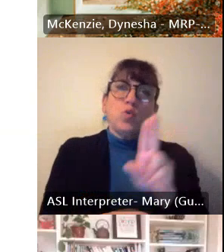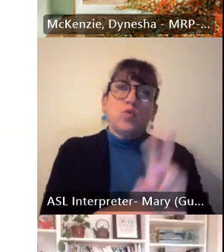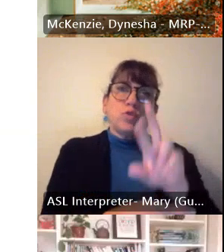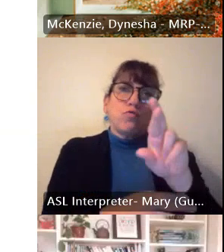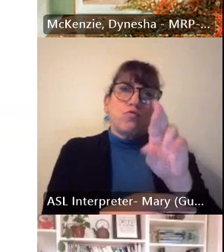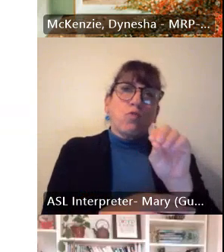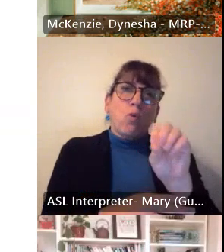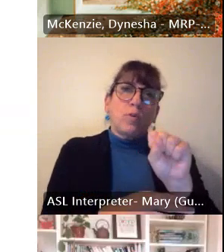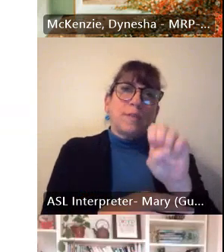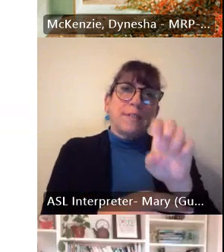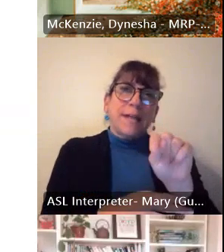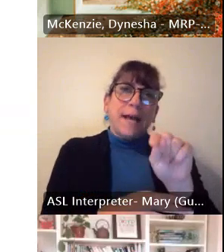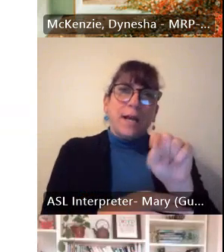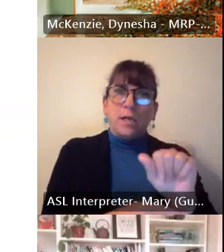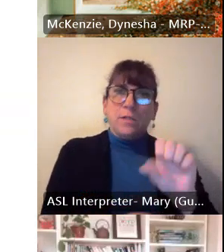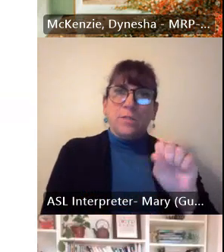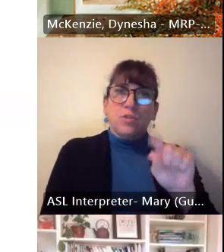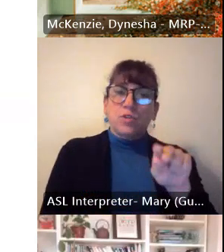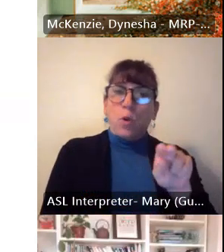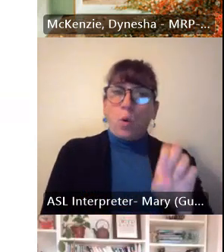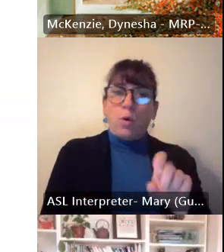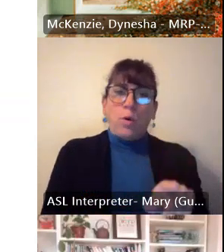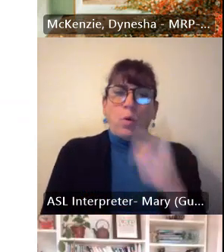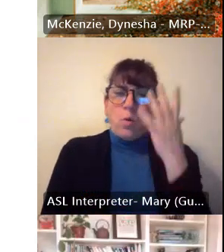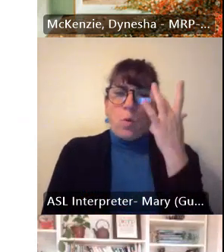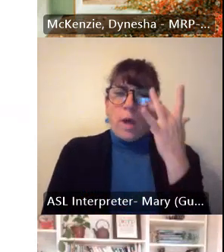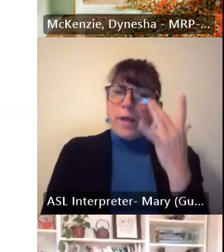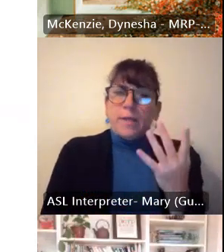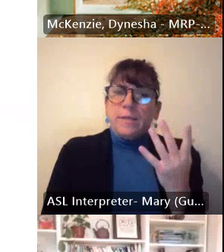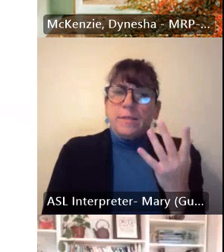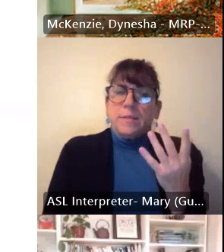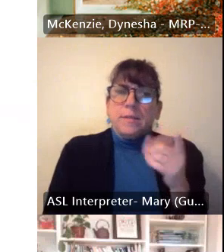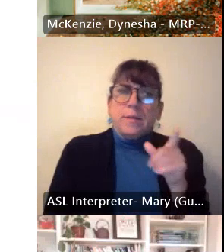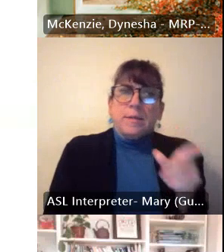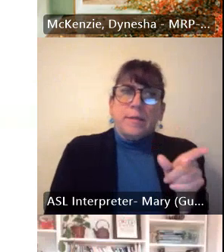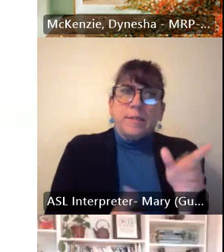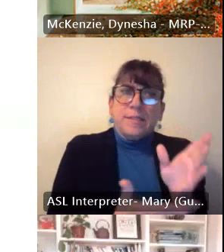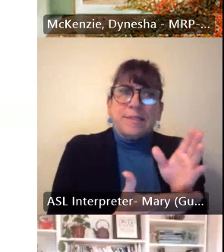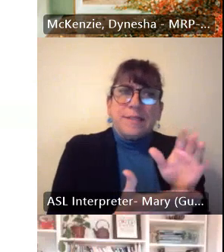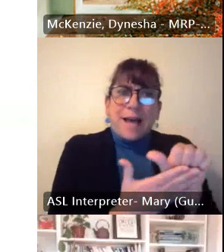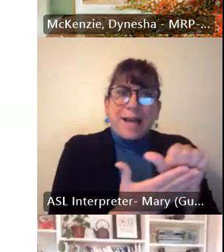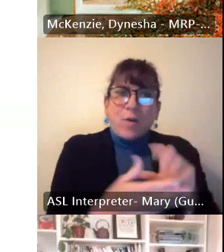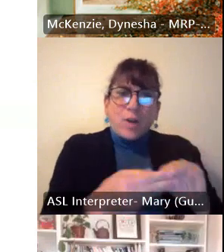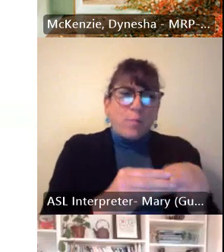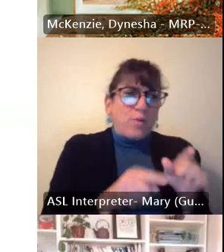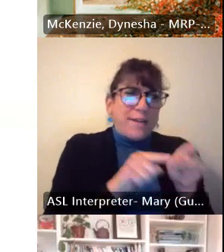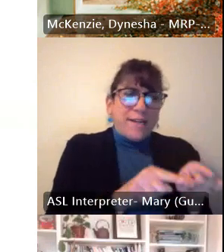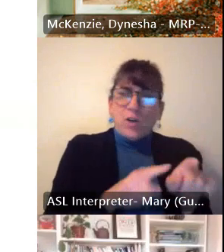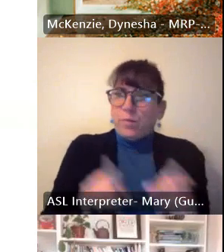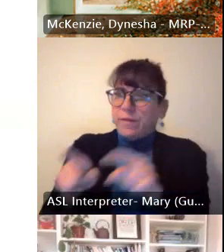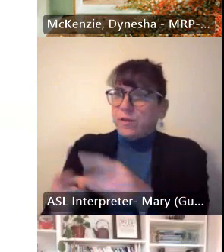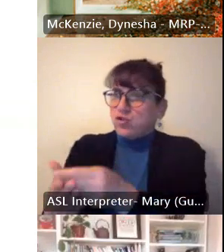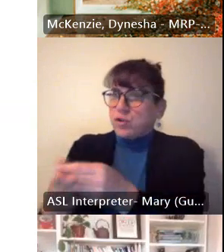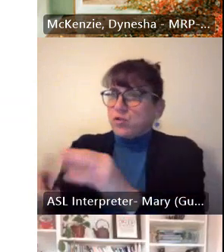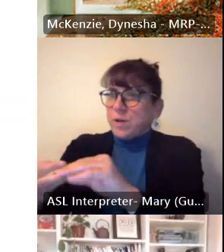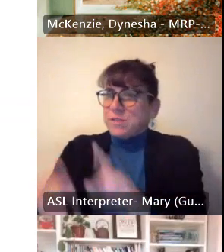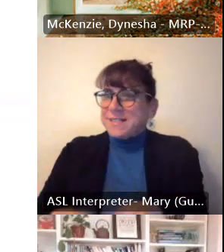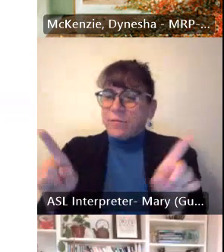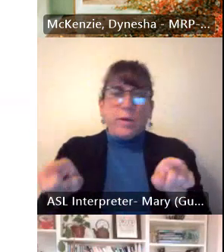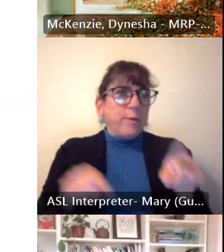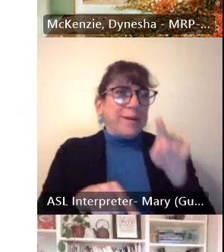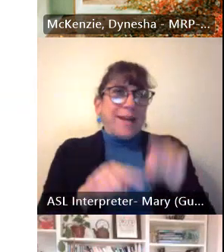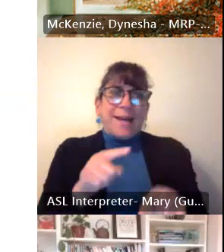you were confused, why is the OMB account number one way, but the Treasury account number is another way? How do I read this, right? We can't cover everything that's in A11 here,